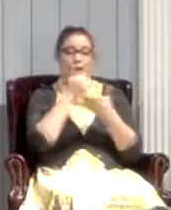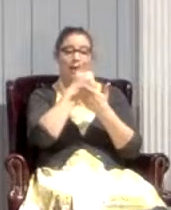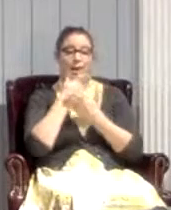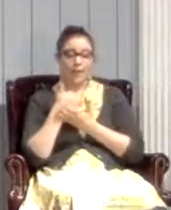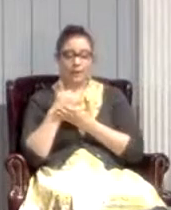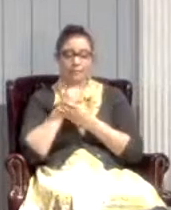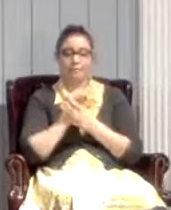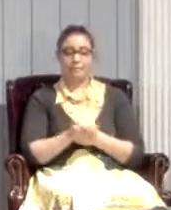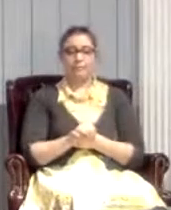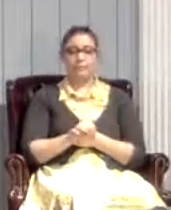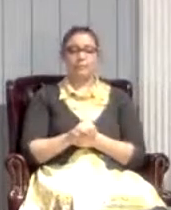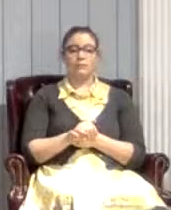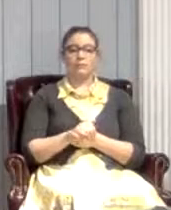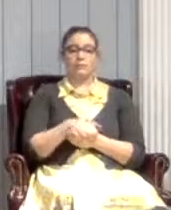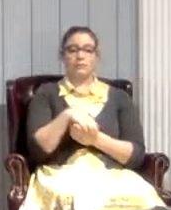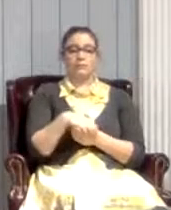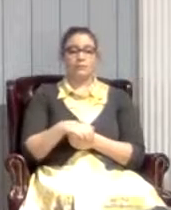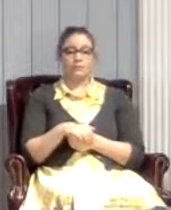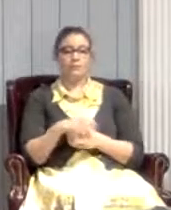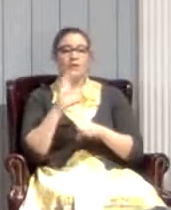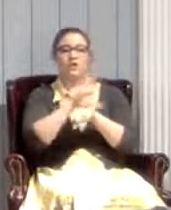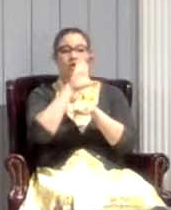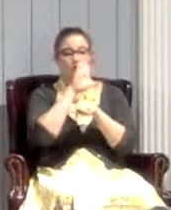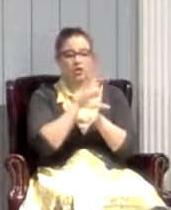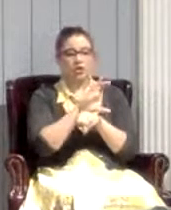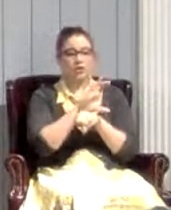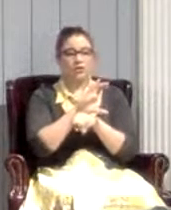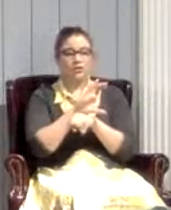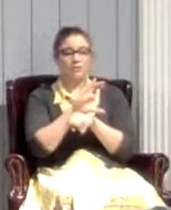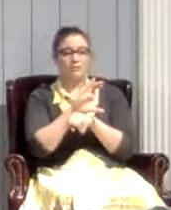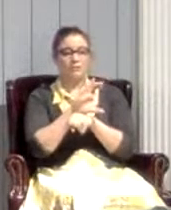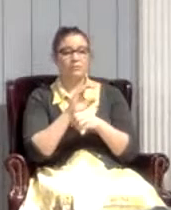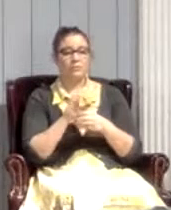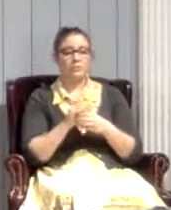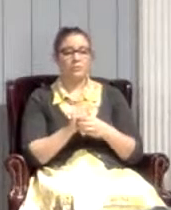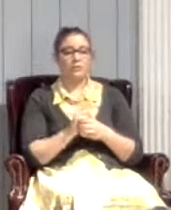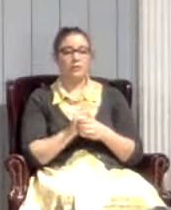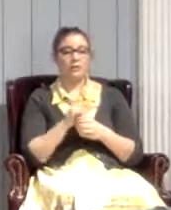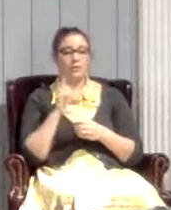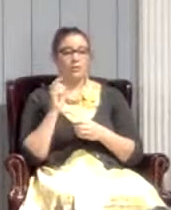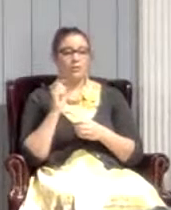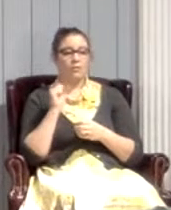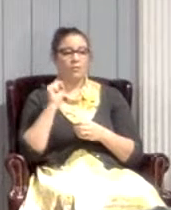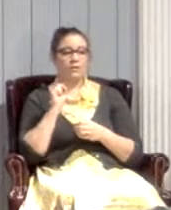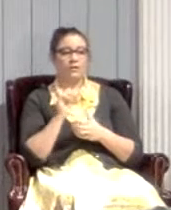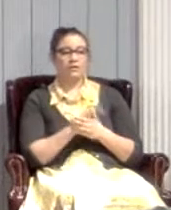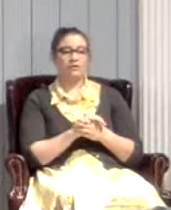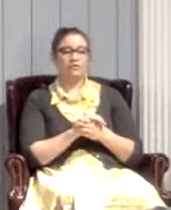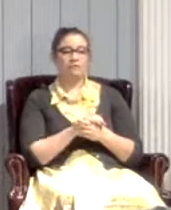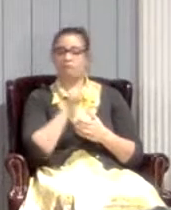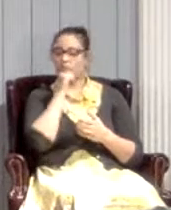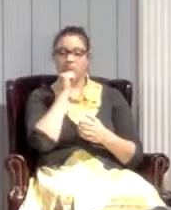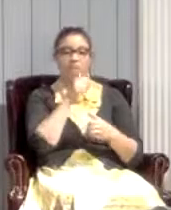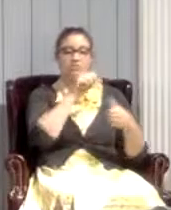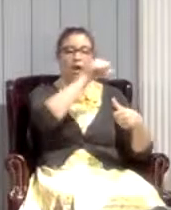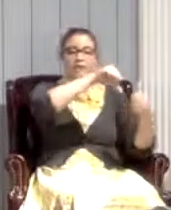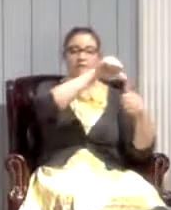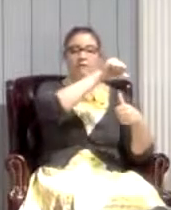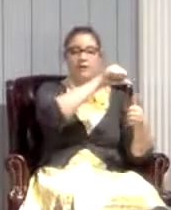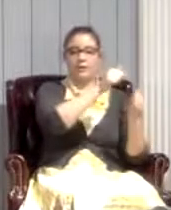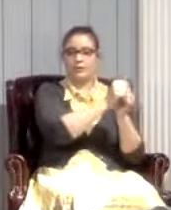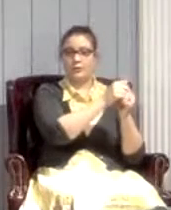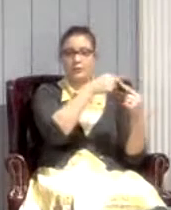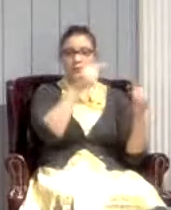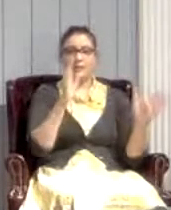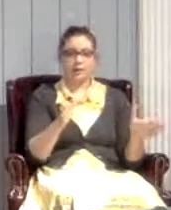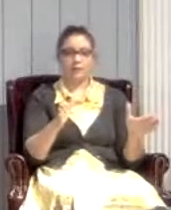Barnes goes on to say this. He says, the church was to discountenance the enemies, disfellowship them. The church was